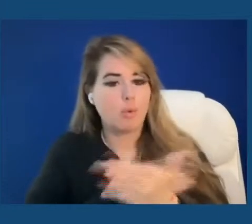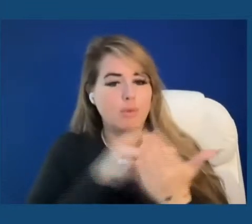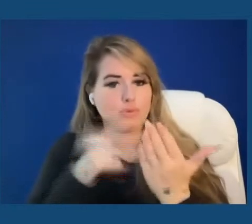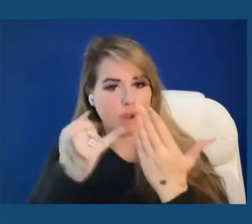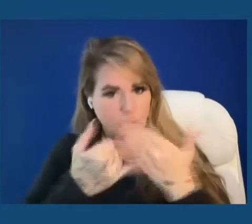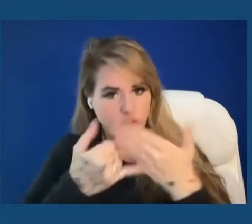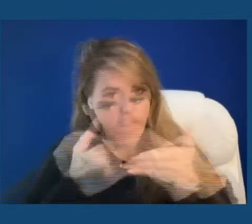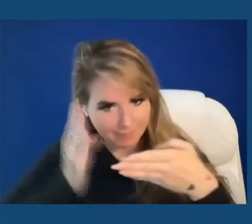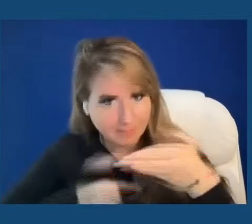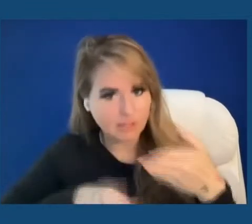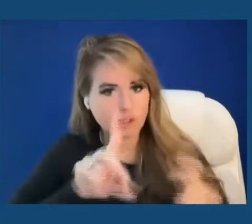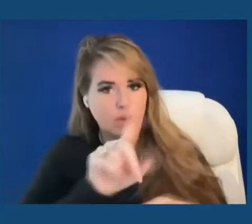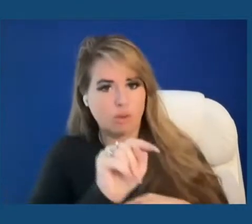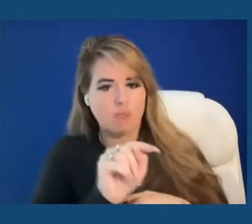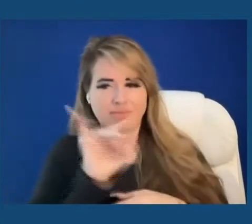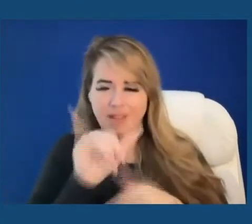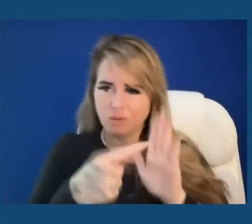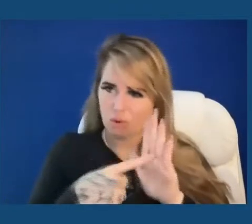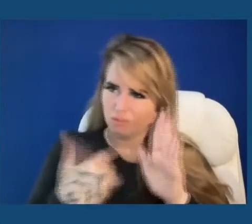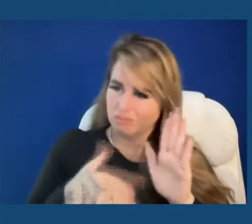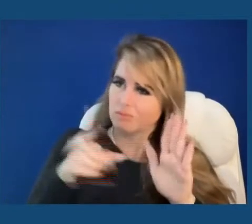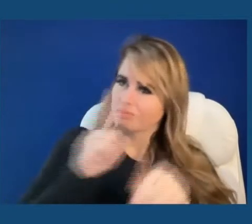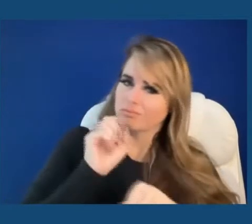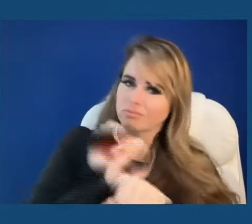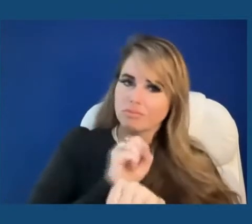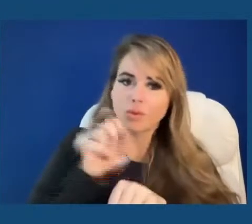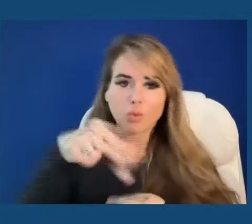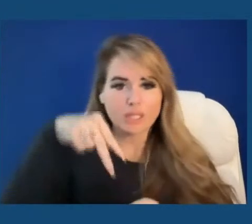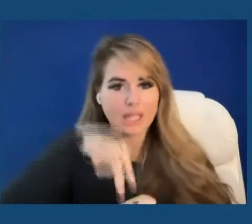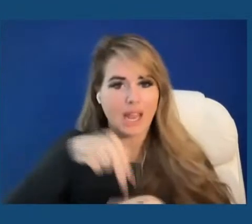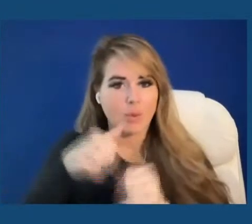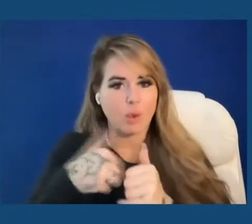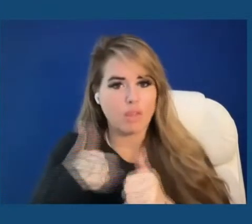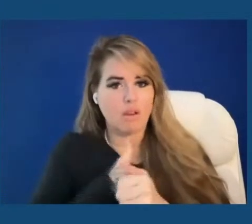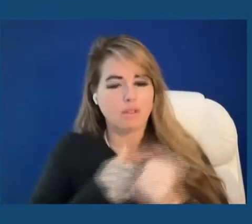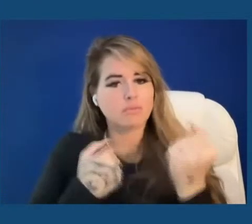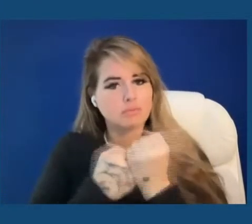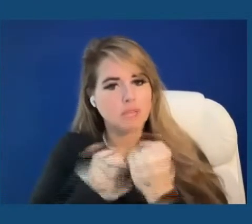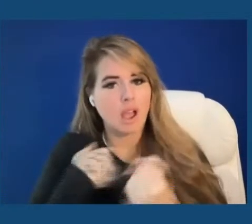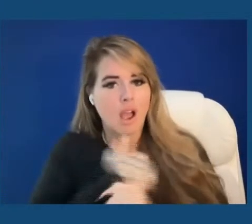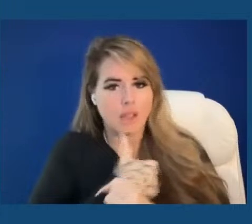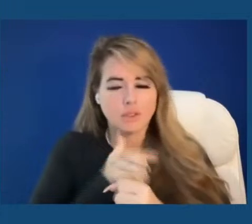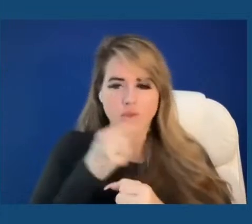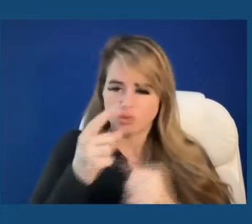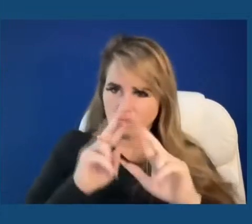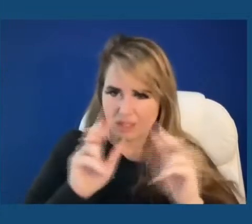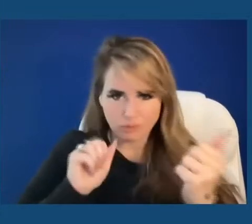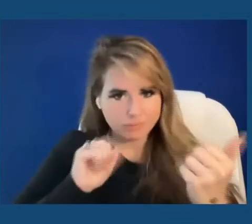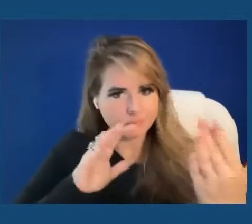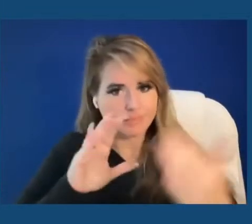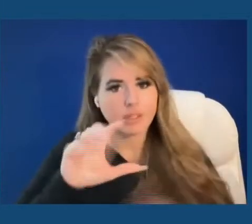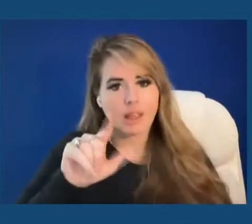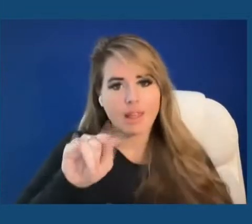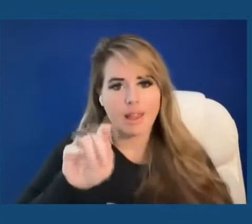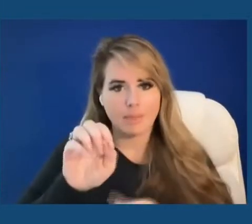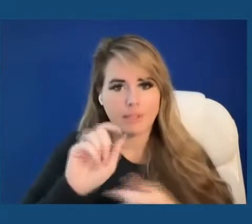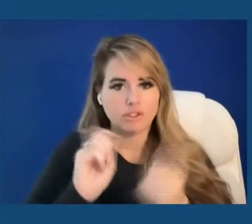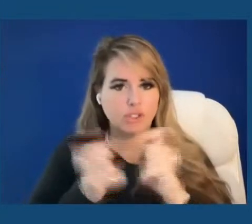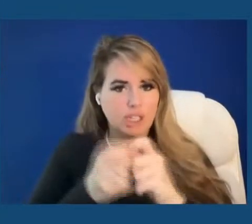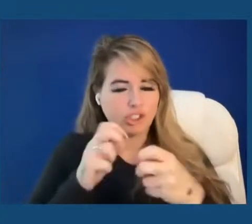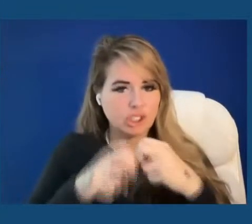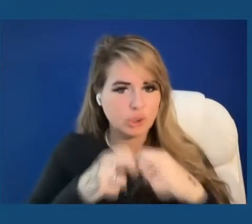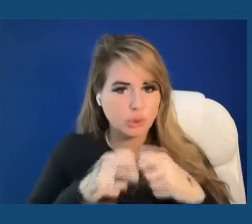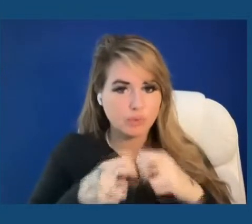downtown, reassures our community that you are standing alongside us to face the incredible task of dealing with climate change. Although this is a